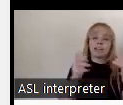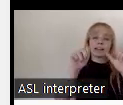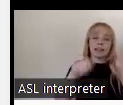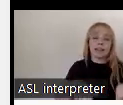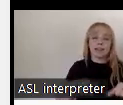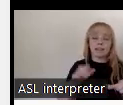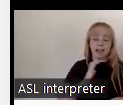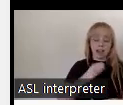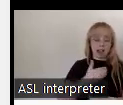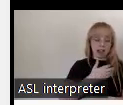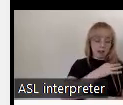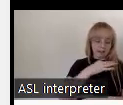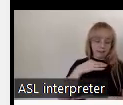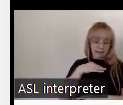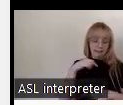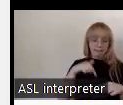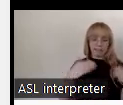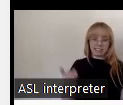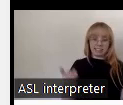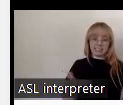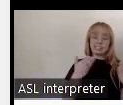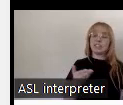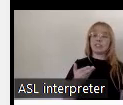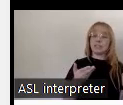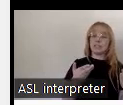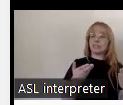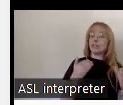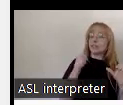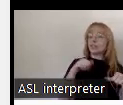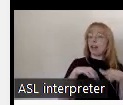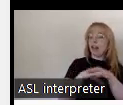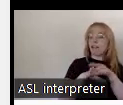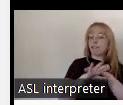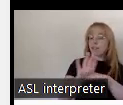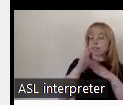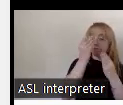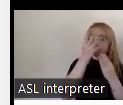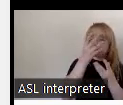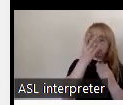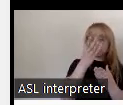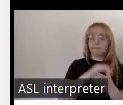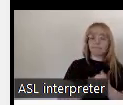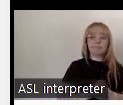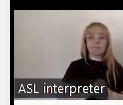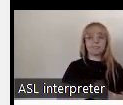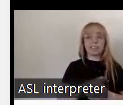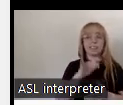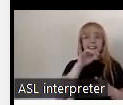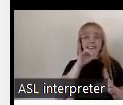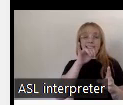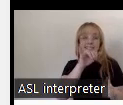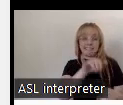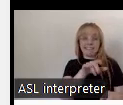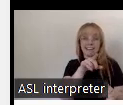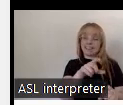our staff or that breaching of information happens on our end. And that is one of the ways that we have